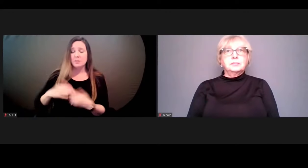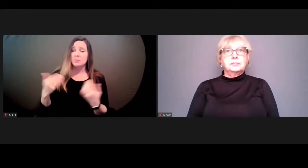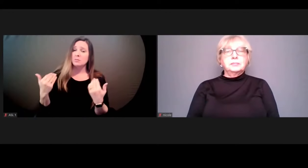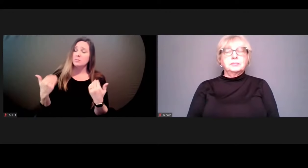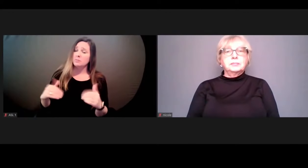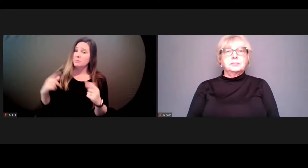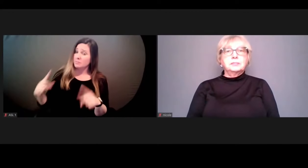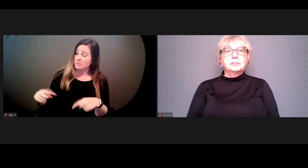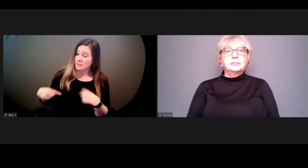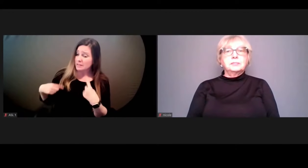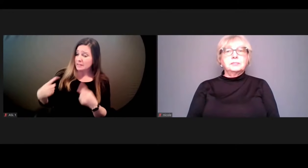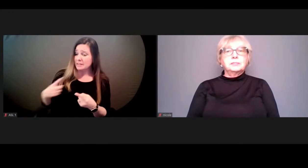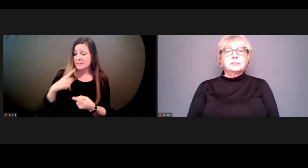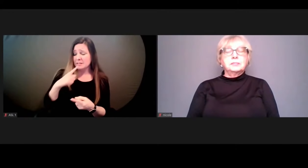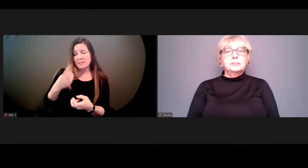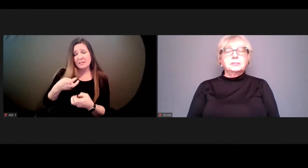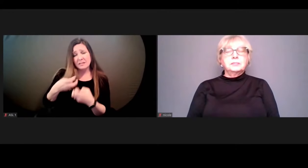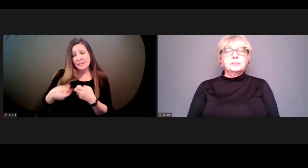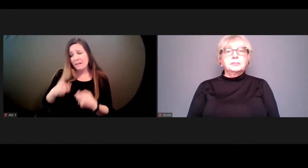share